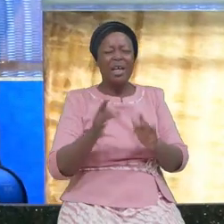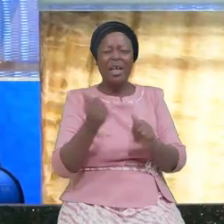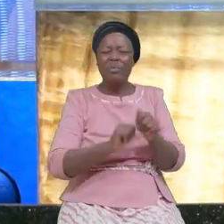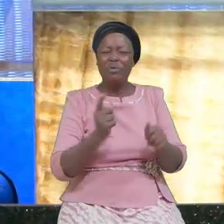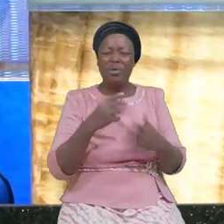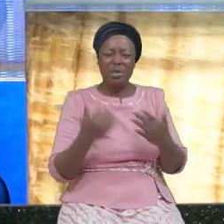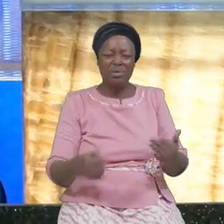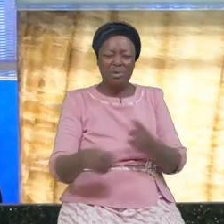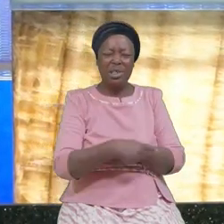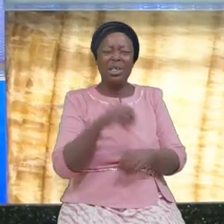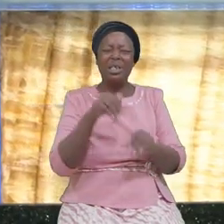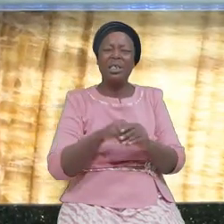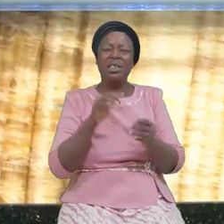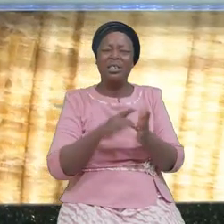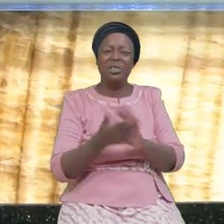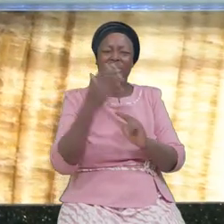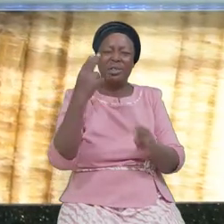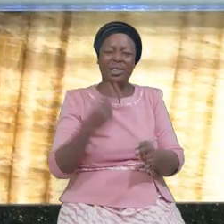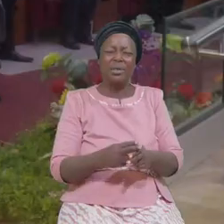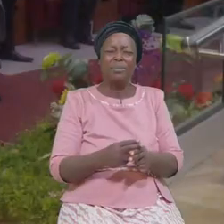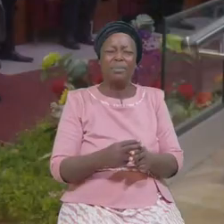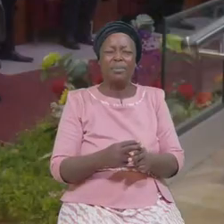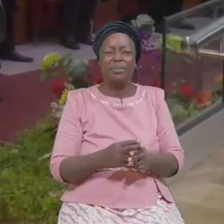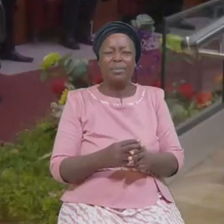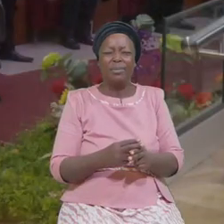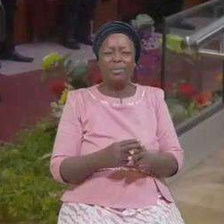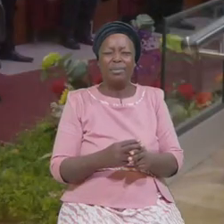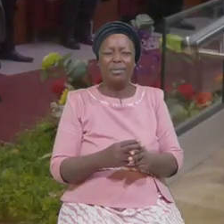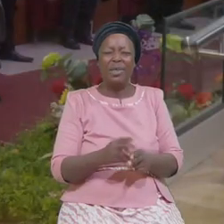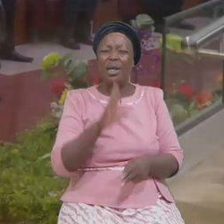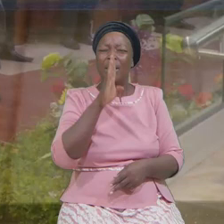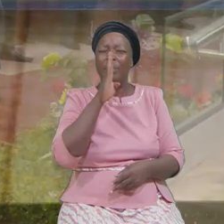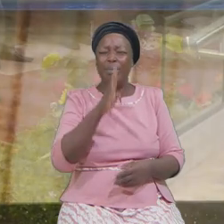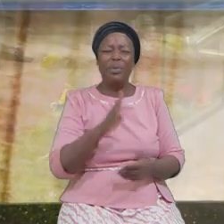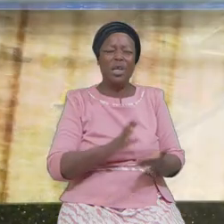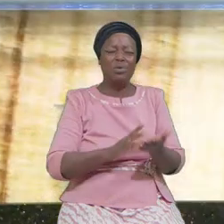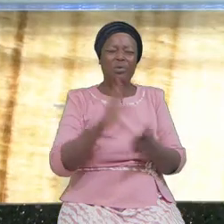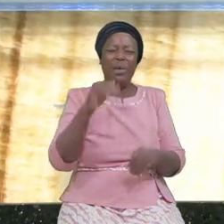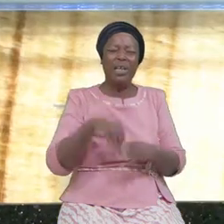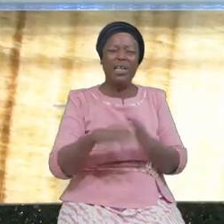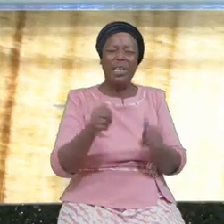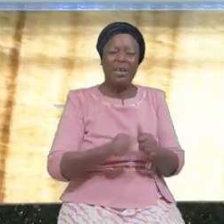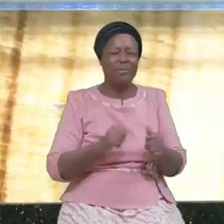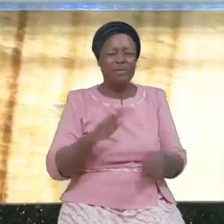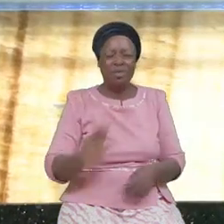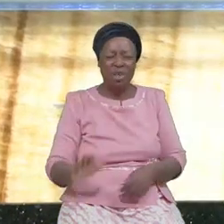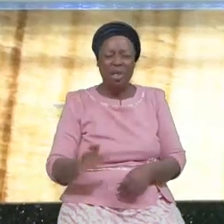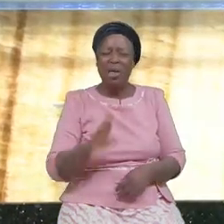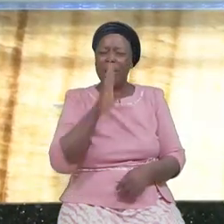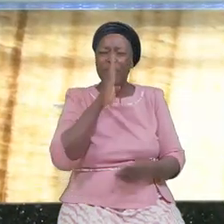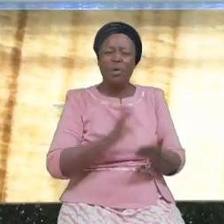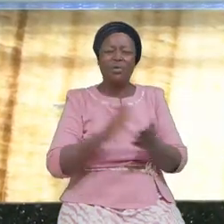everywhere today in Jesus' name. Be glorified in every child. Be glorified in